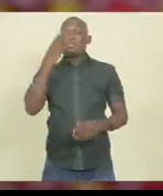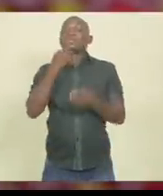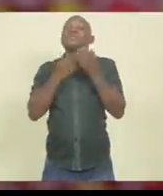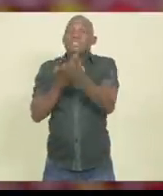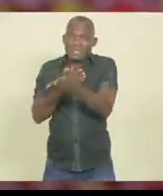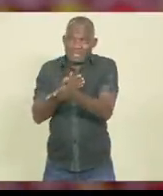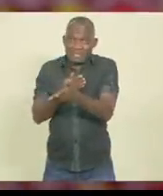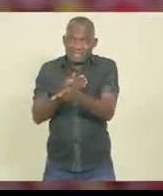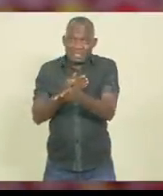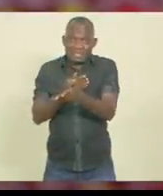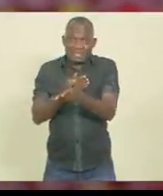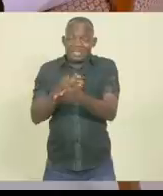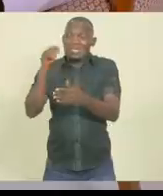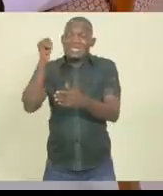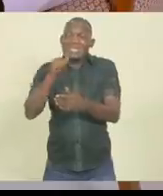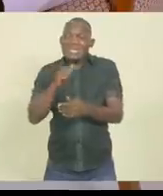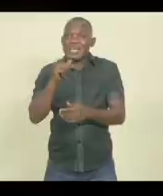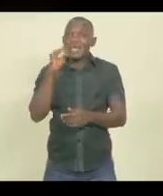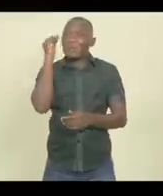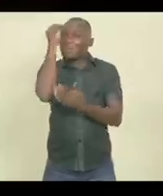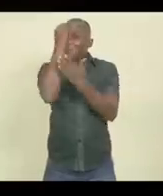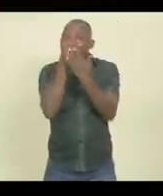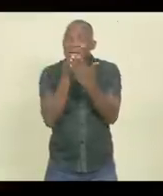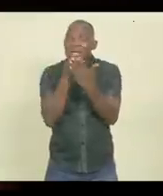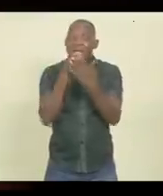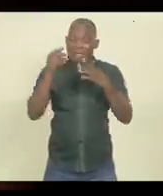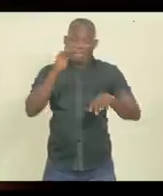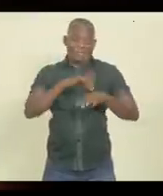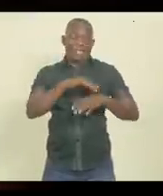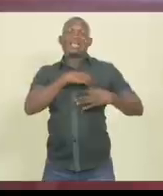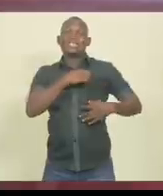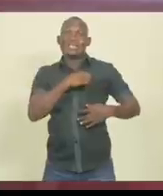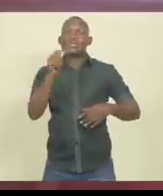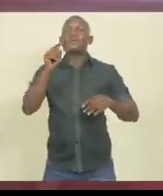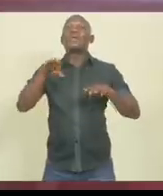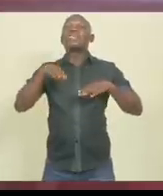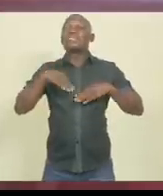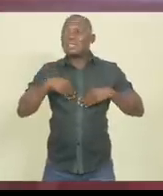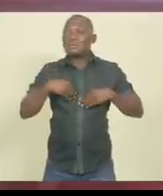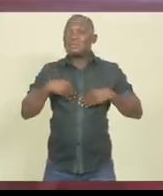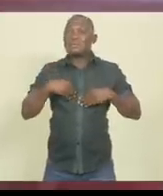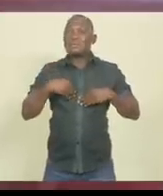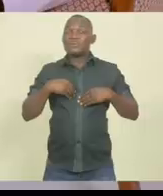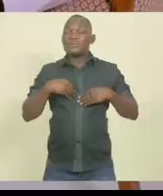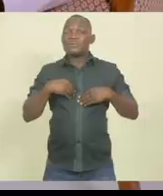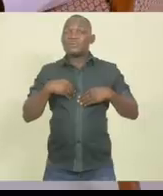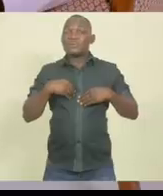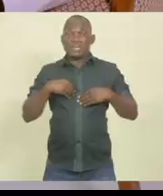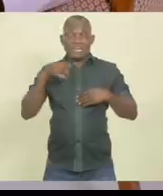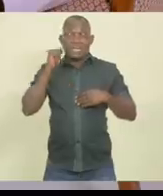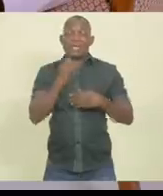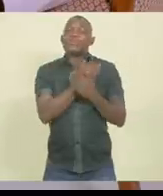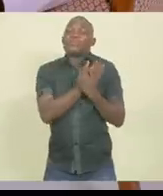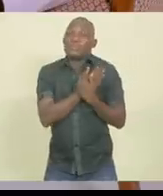Was her makeup all over your shirt? Well, yes. Did you admit... to her lying on your chest? No,